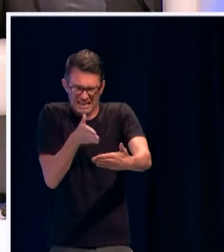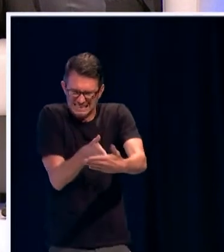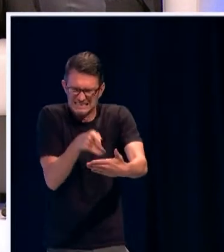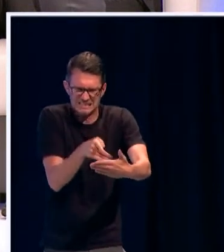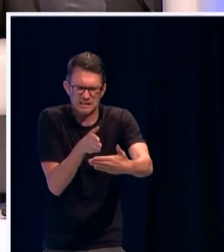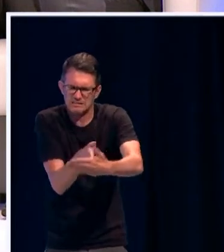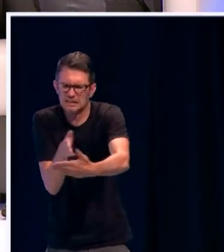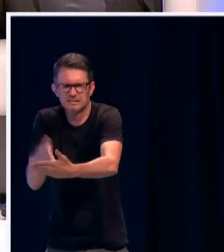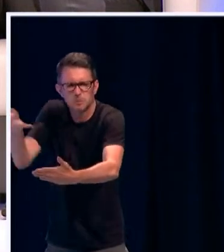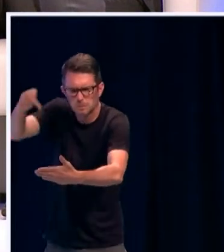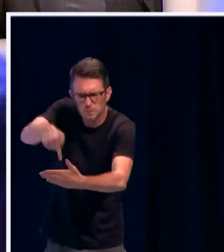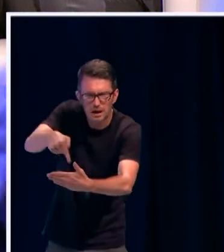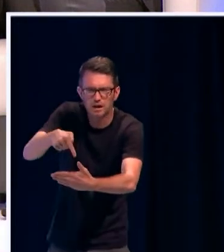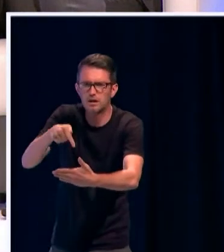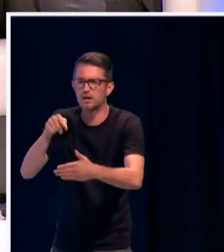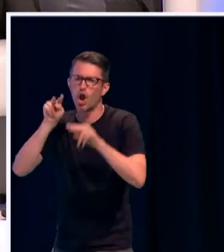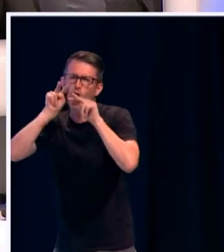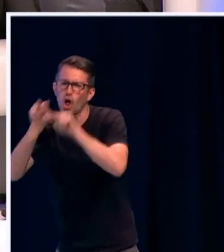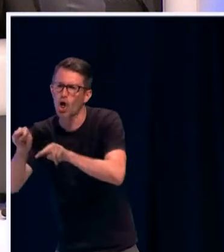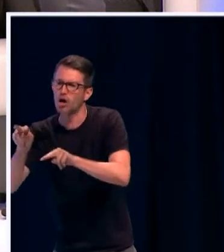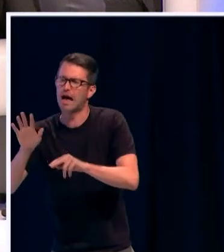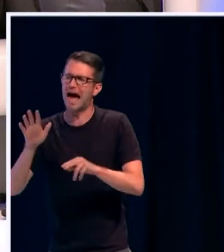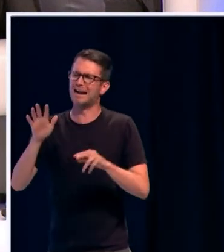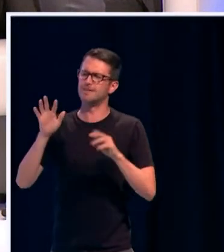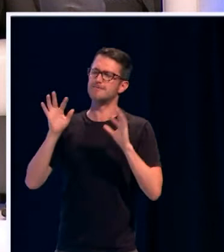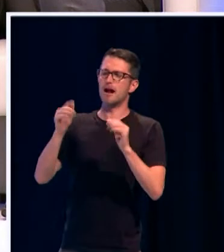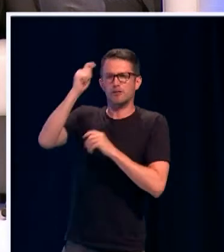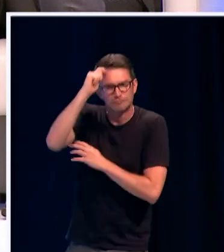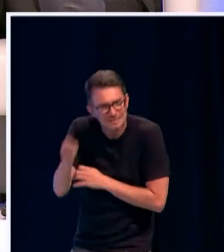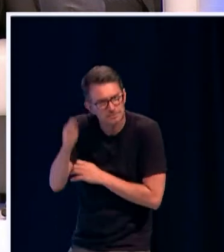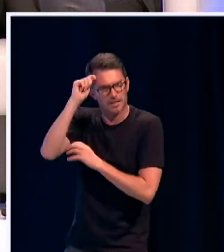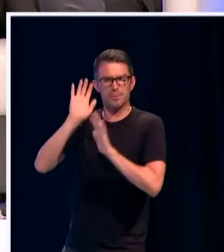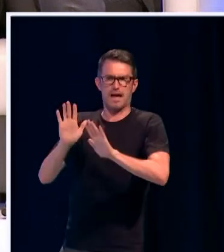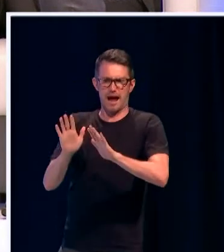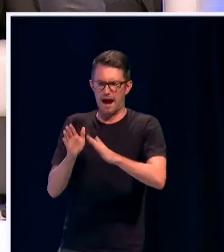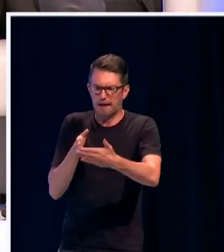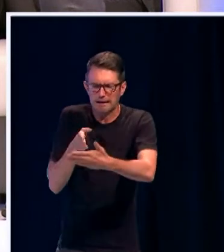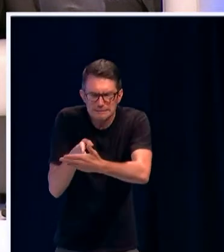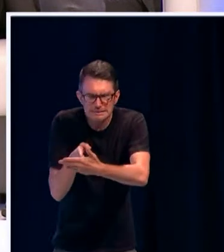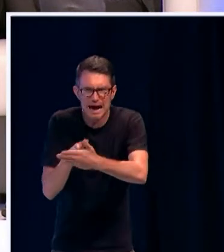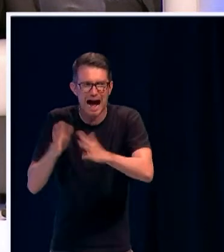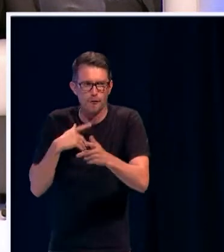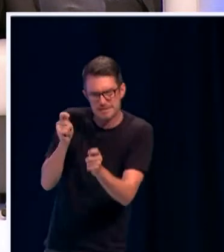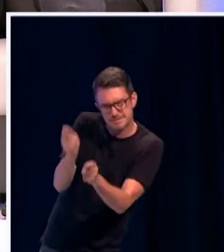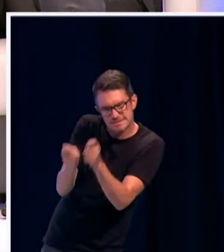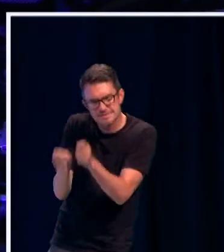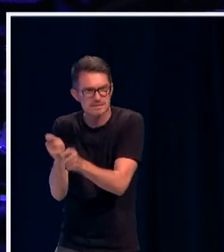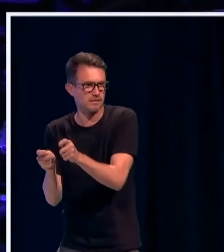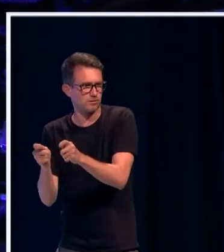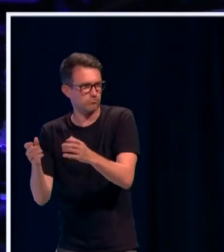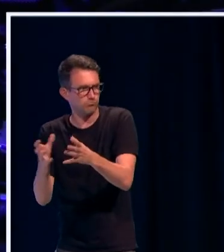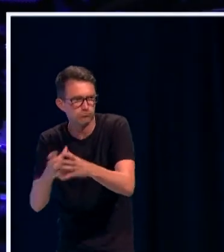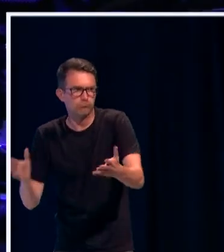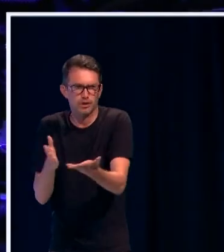ground, and also figure out some of the gap that we have within the grassroots label, and also building that